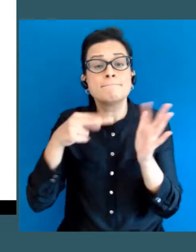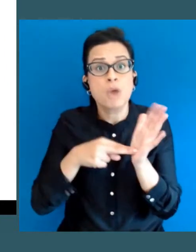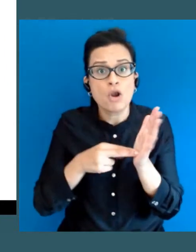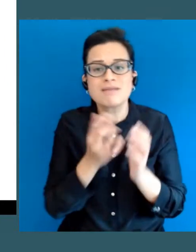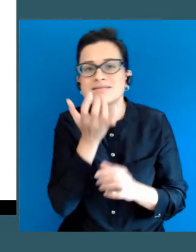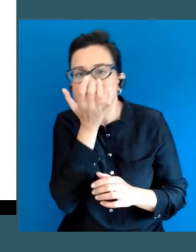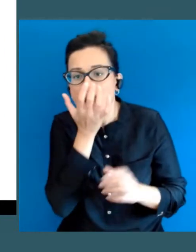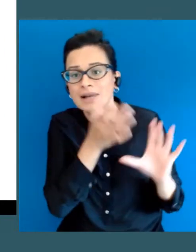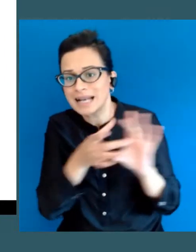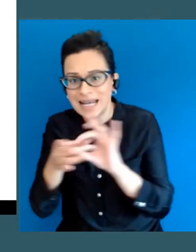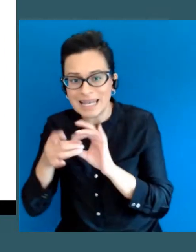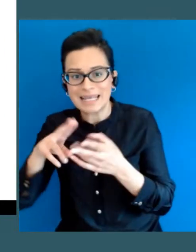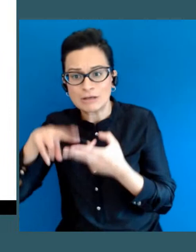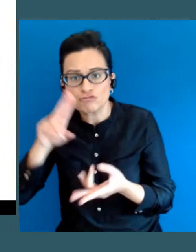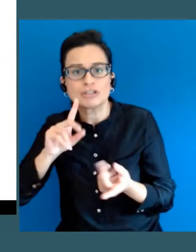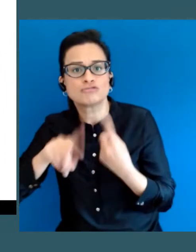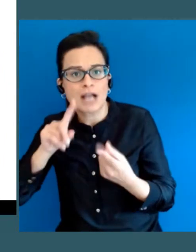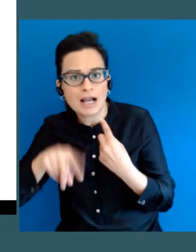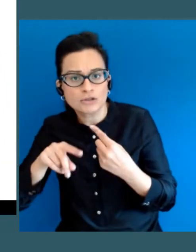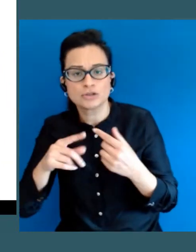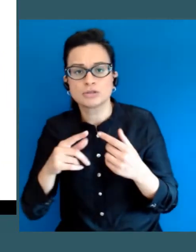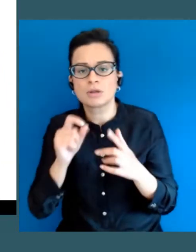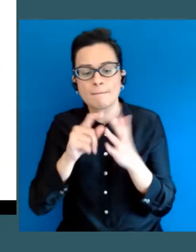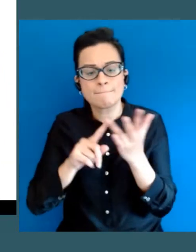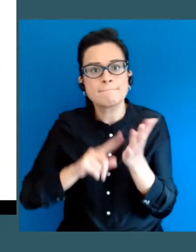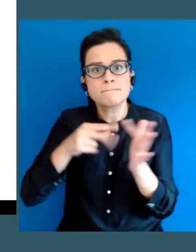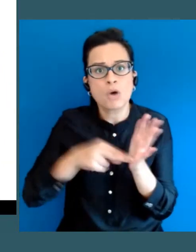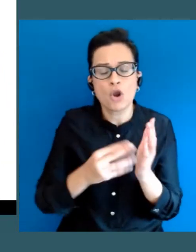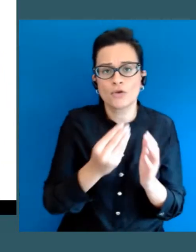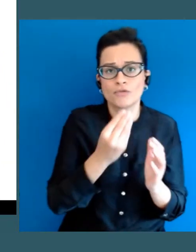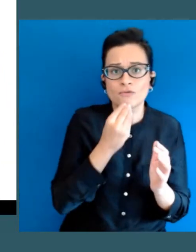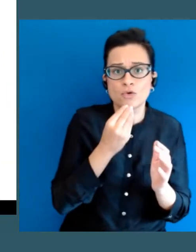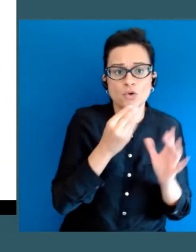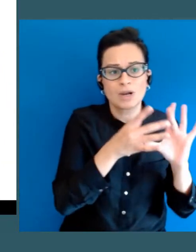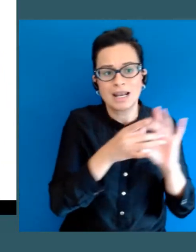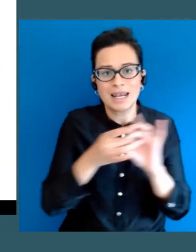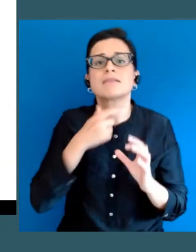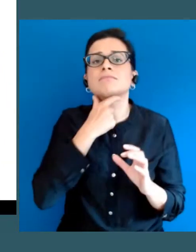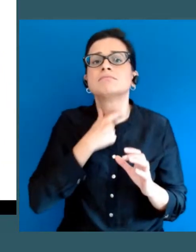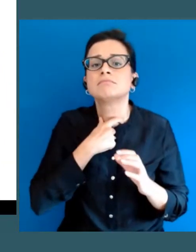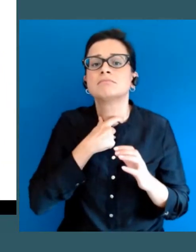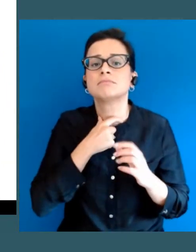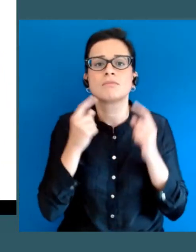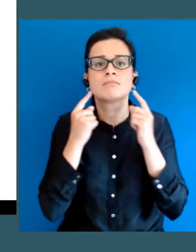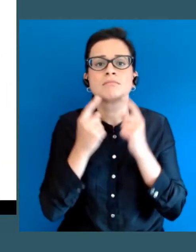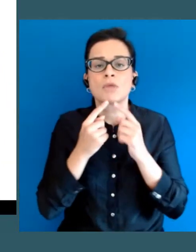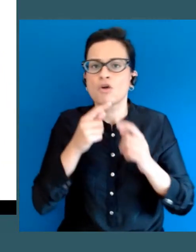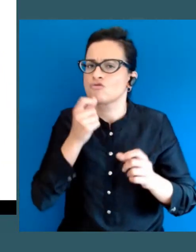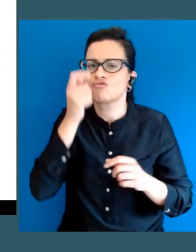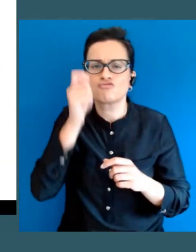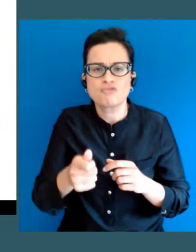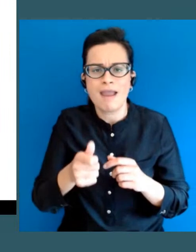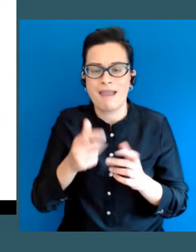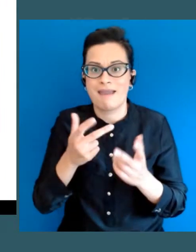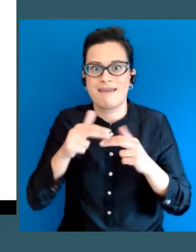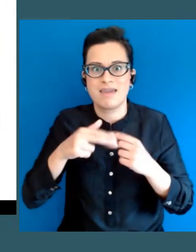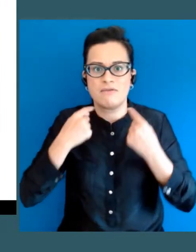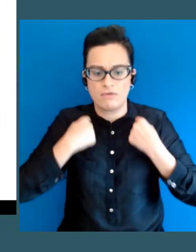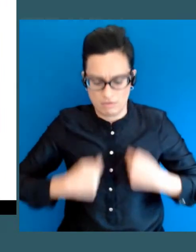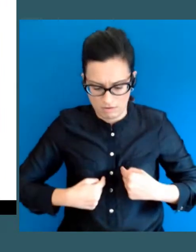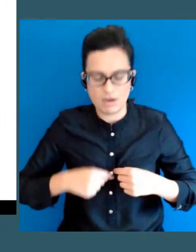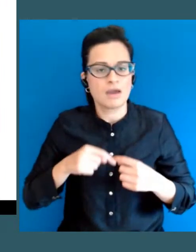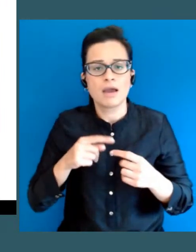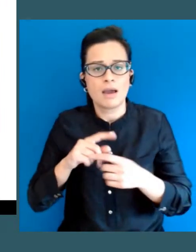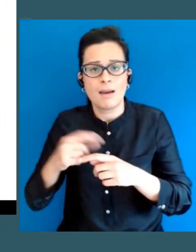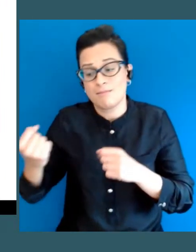So in pollen food syndrome, it's very much isolated to the oral pharynx and throat. It's very rare to have a systemic reaction, so we don't tend to give them an adrenaline pen. and